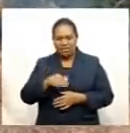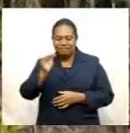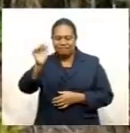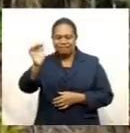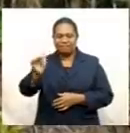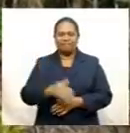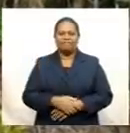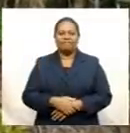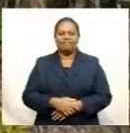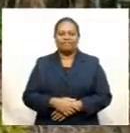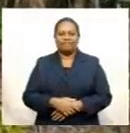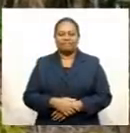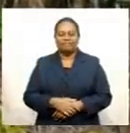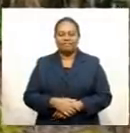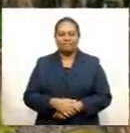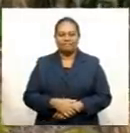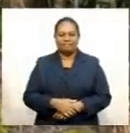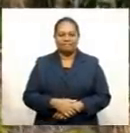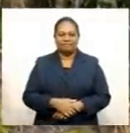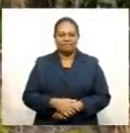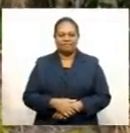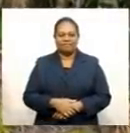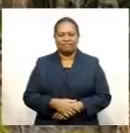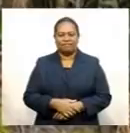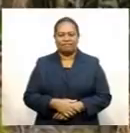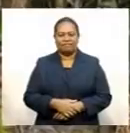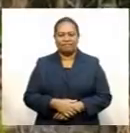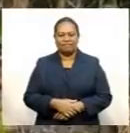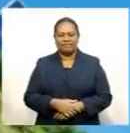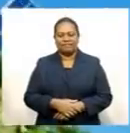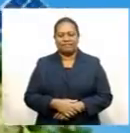come. Eleanor Turangaiviu, FBC News.